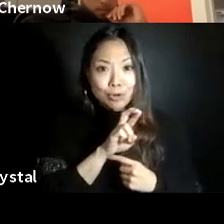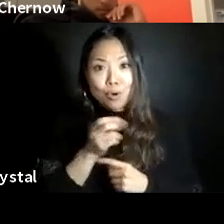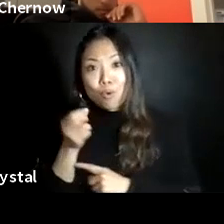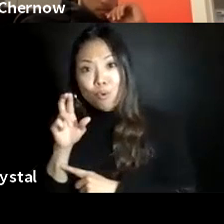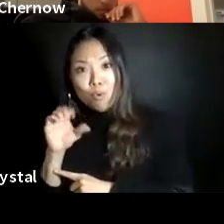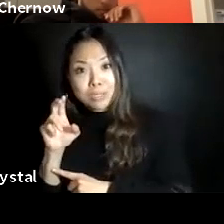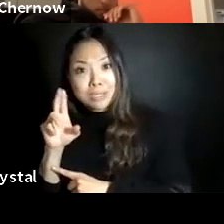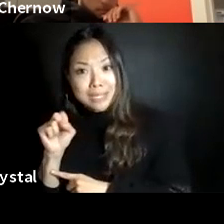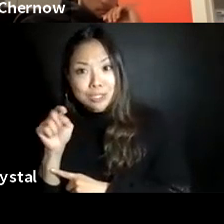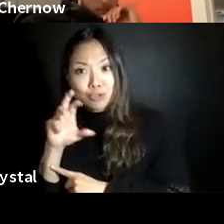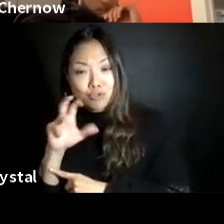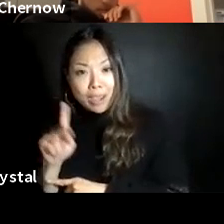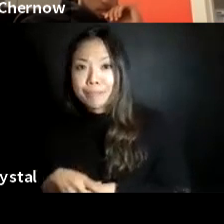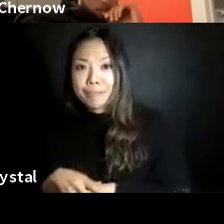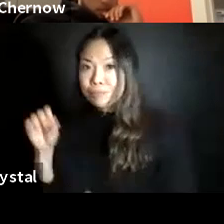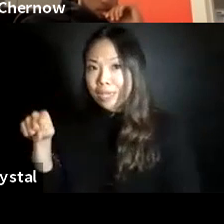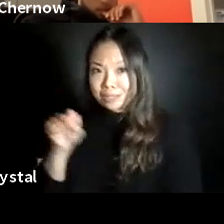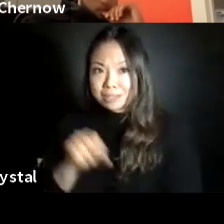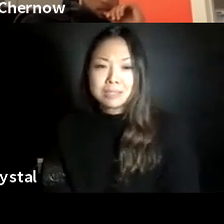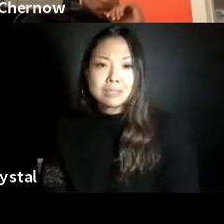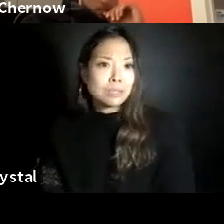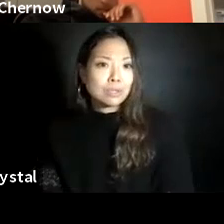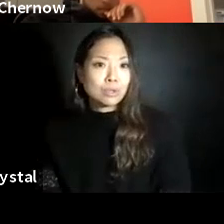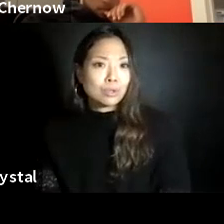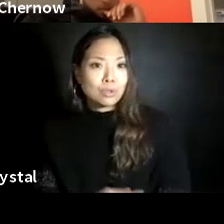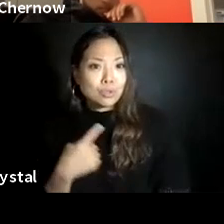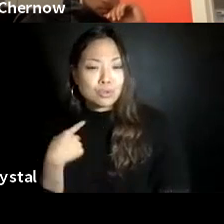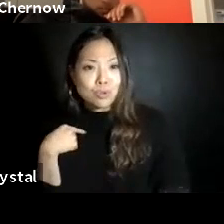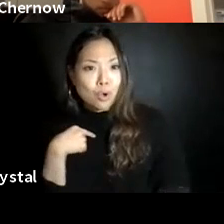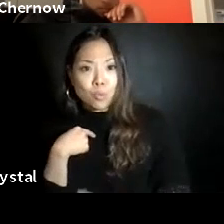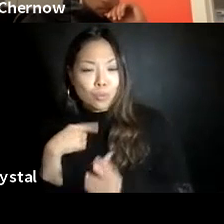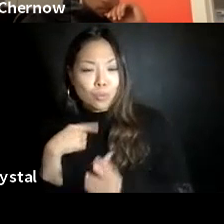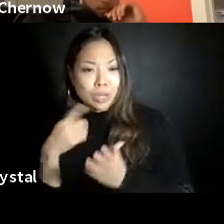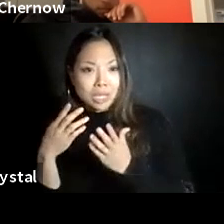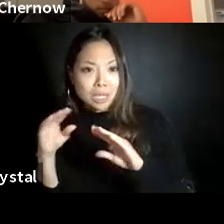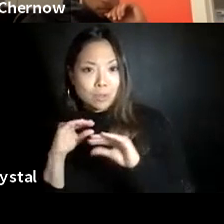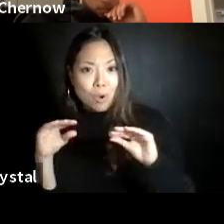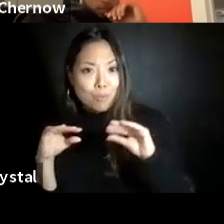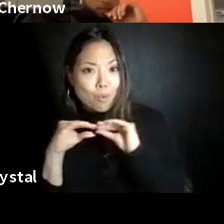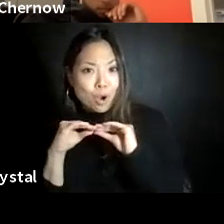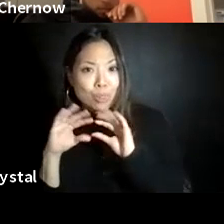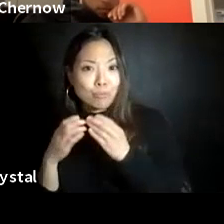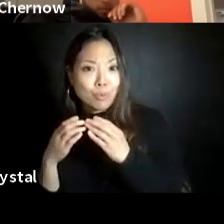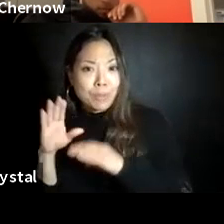By tier or by census tract, yes. So we lost the grouping by